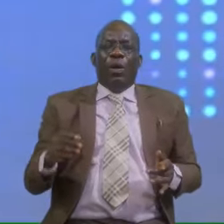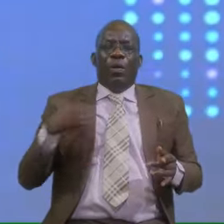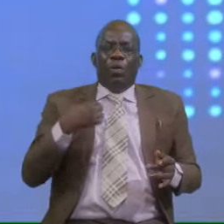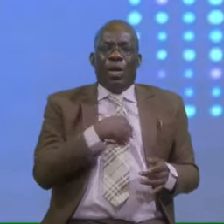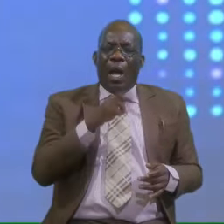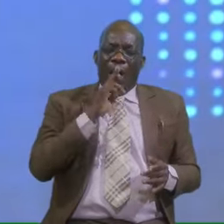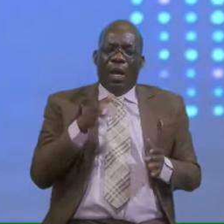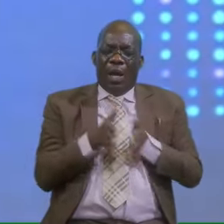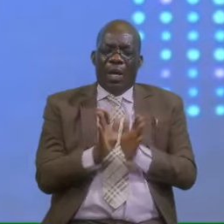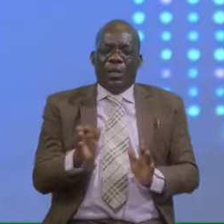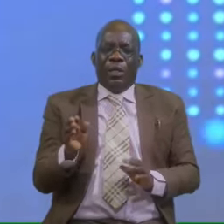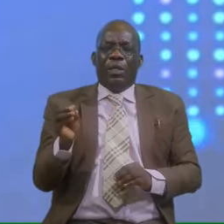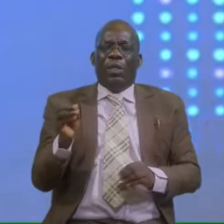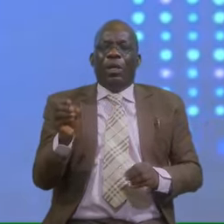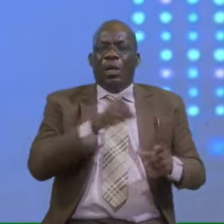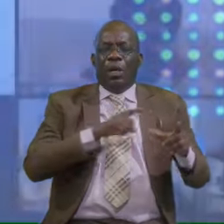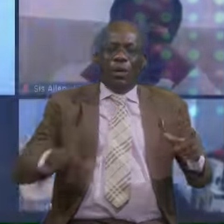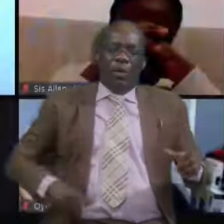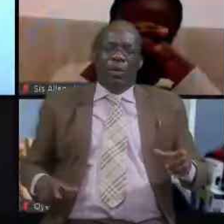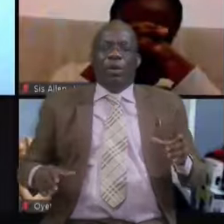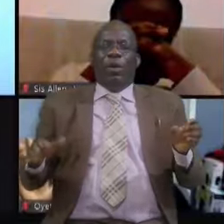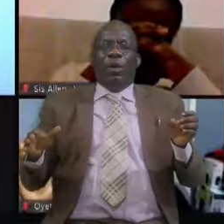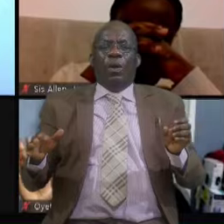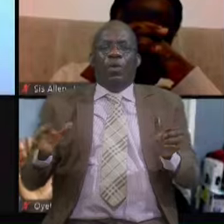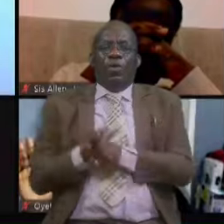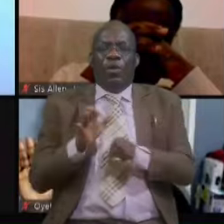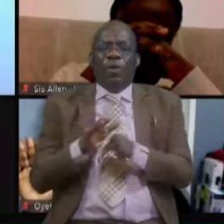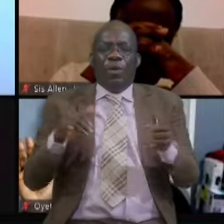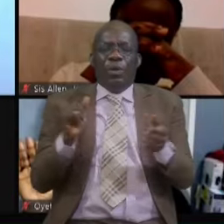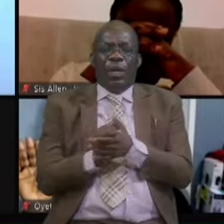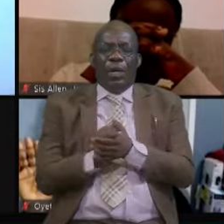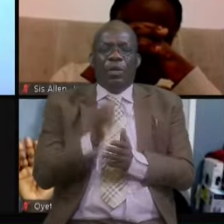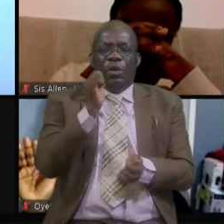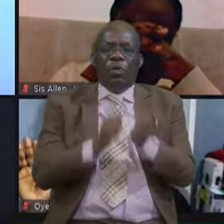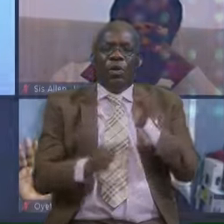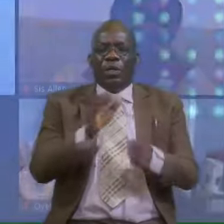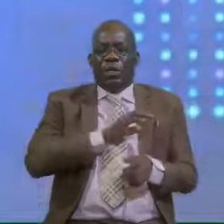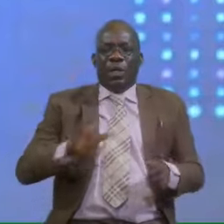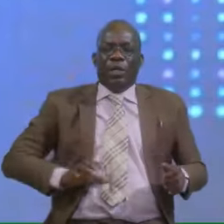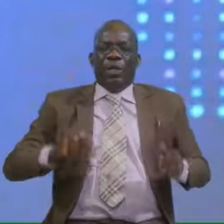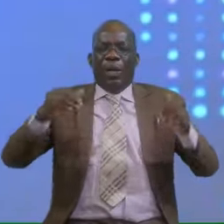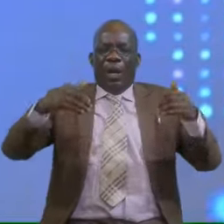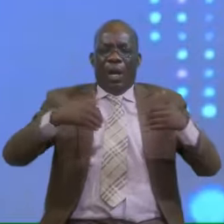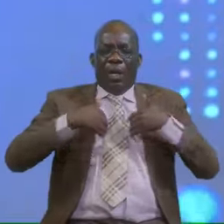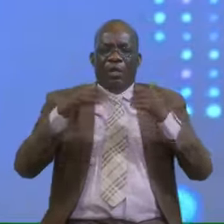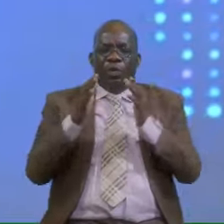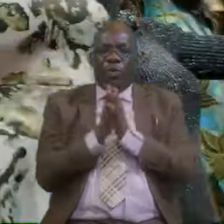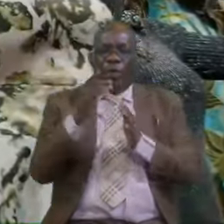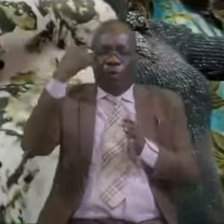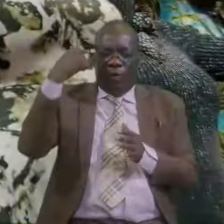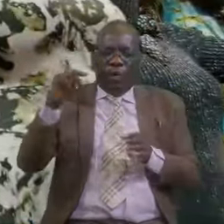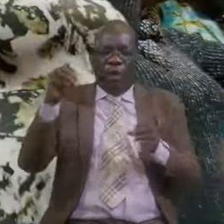tonight, accomplish that which Christ has interceded for in